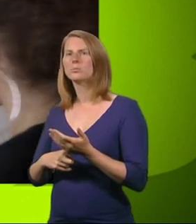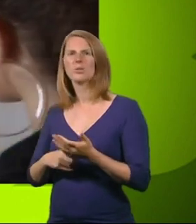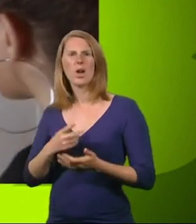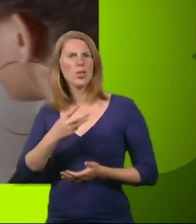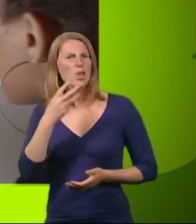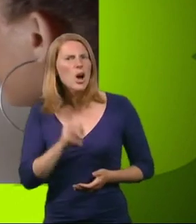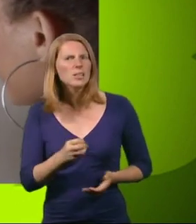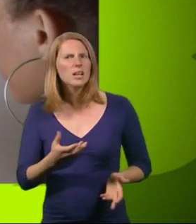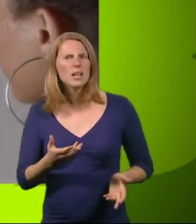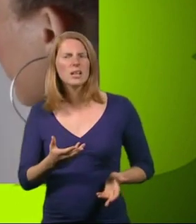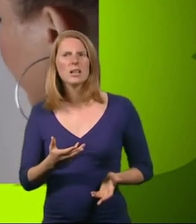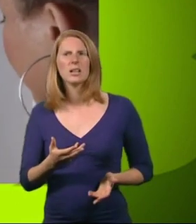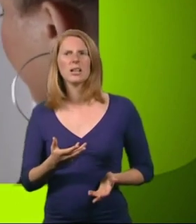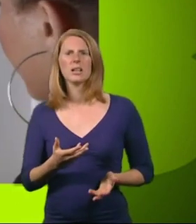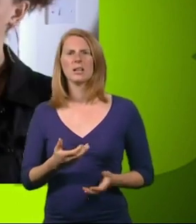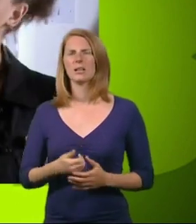30?